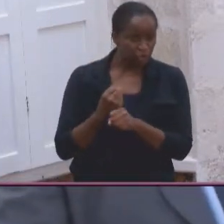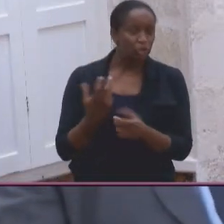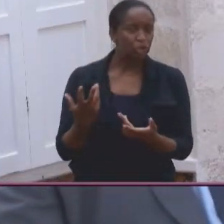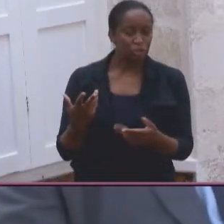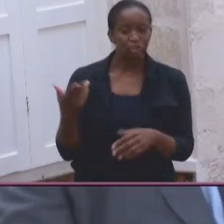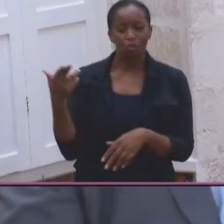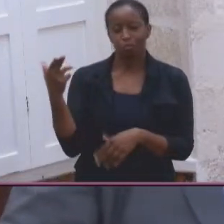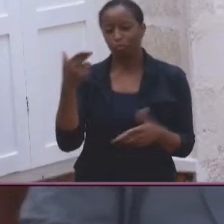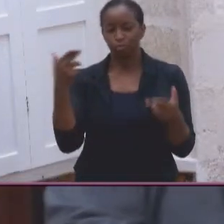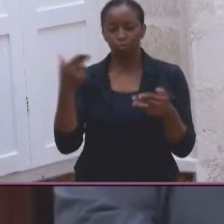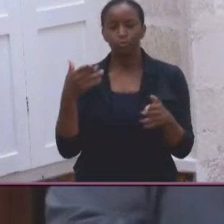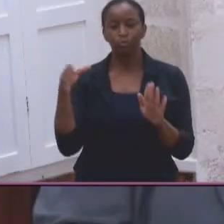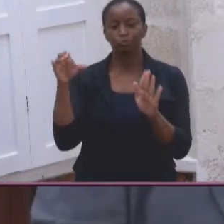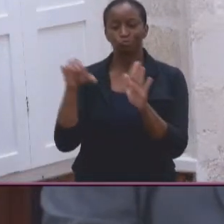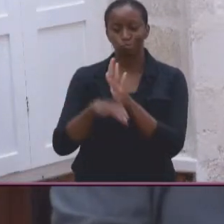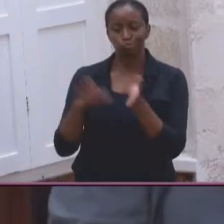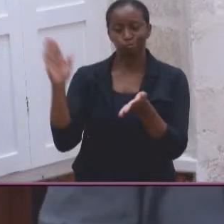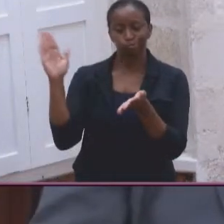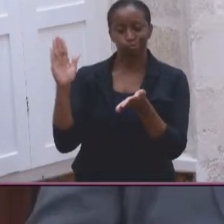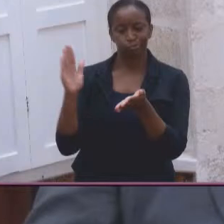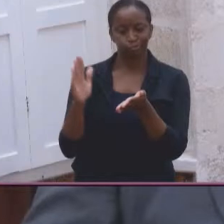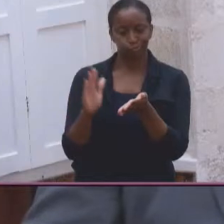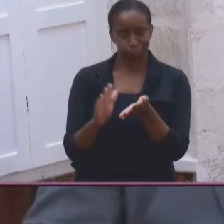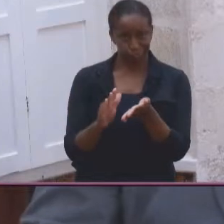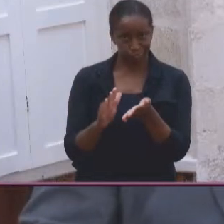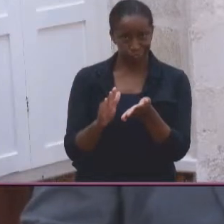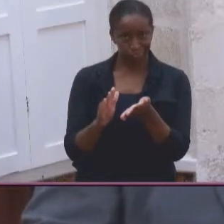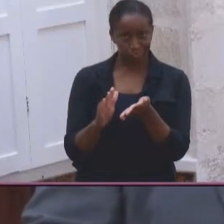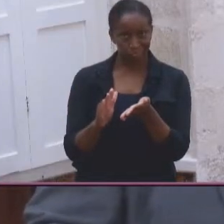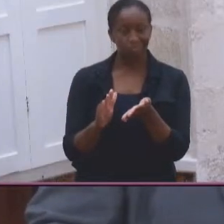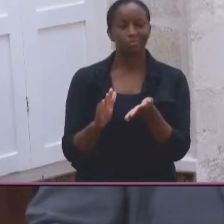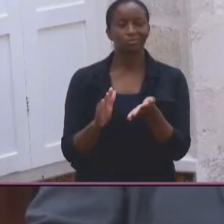to law-abiding citizens who are the owners of guns